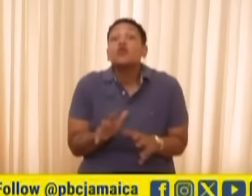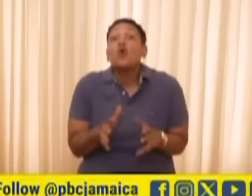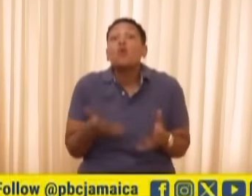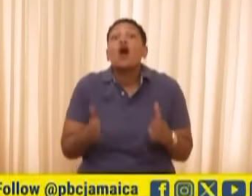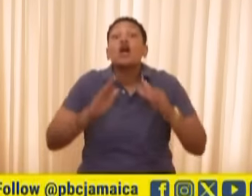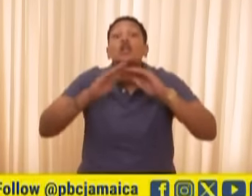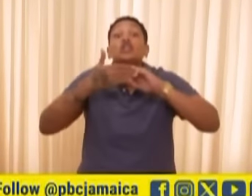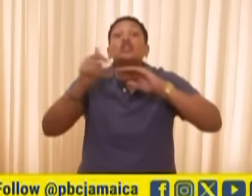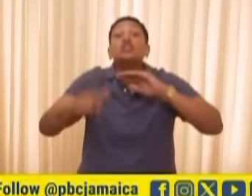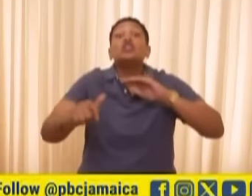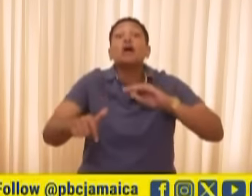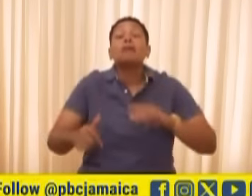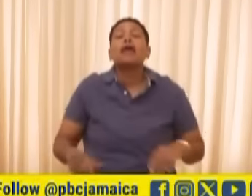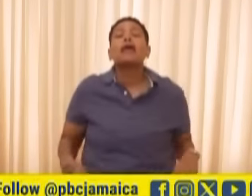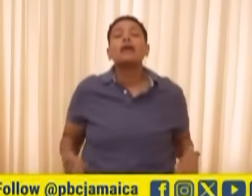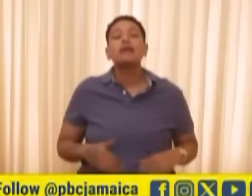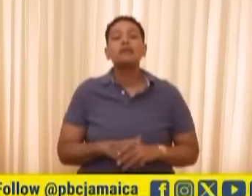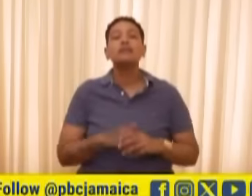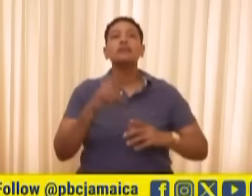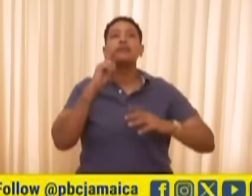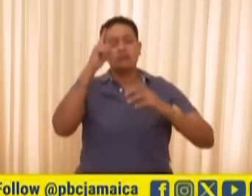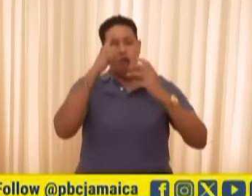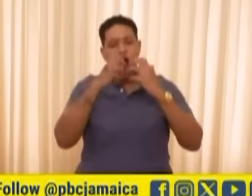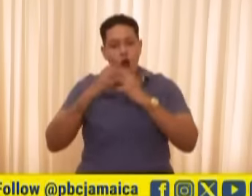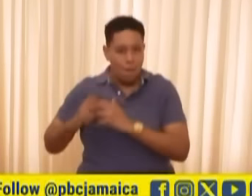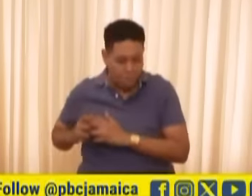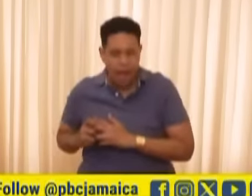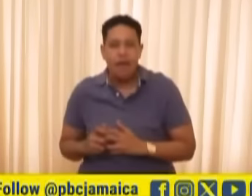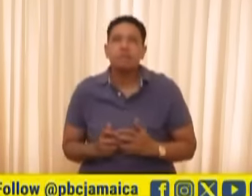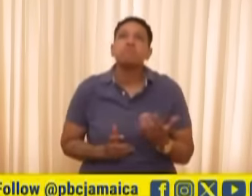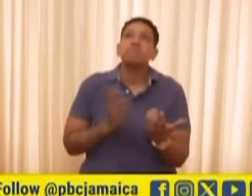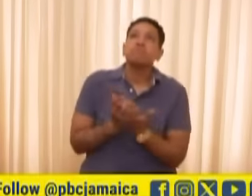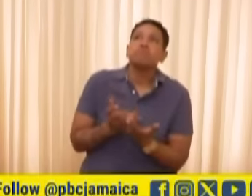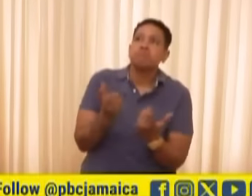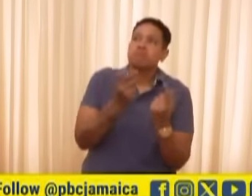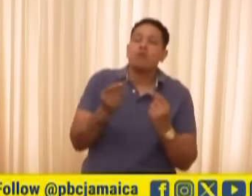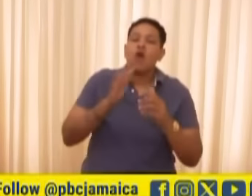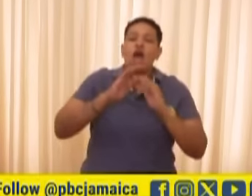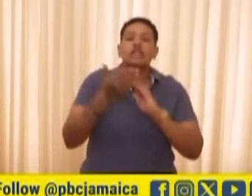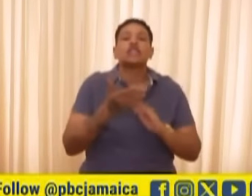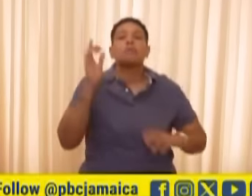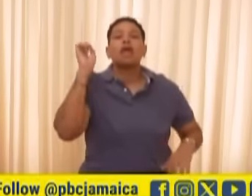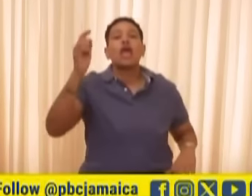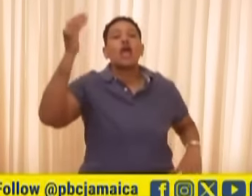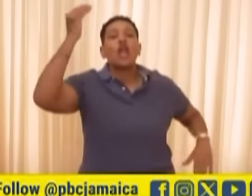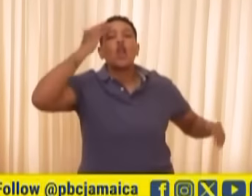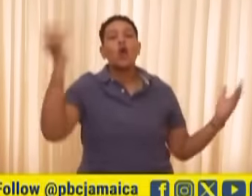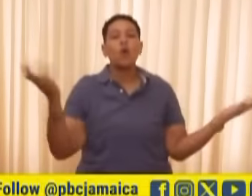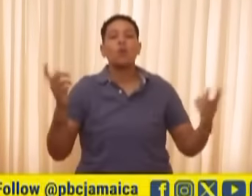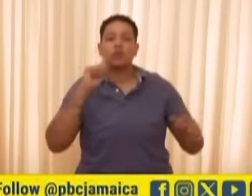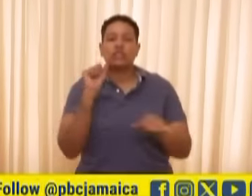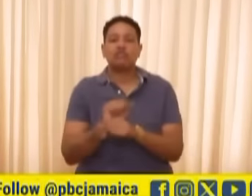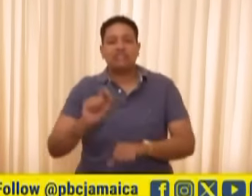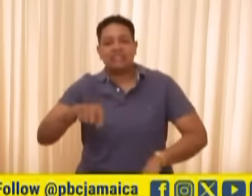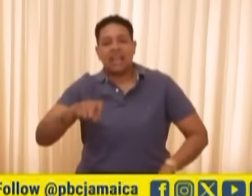that Jamaicans comply and Jamaicans do what is